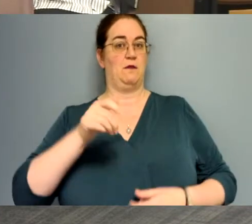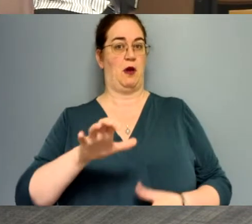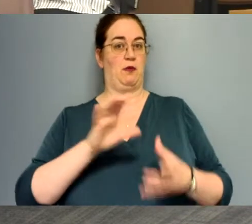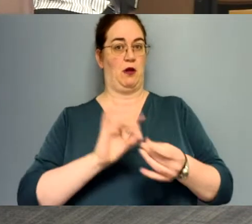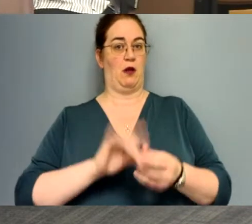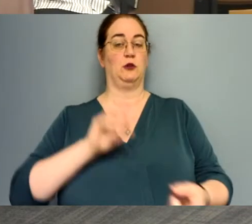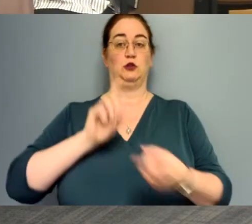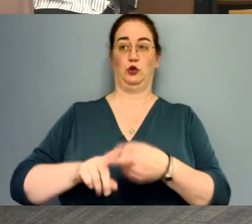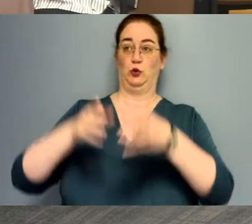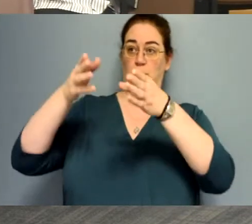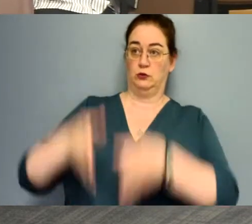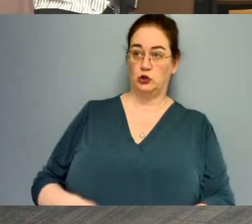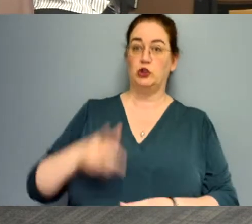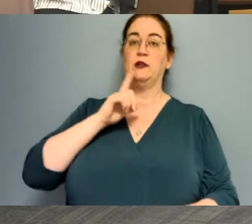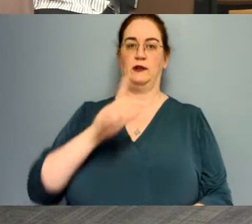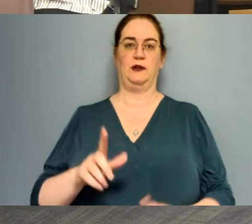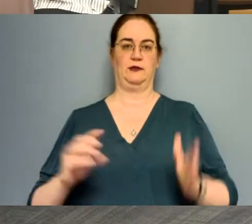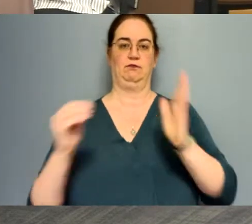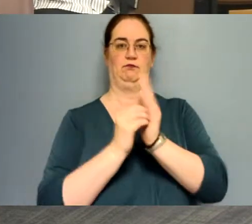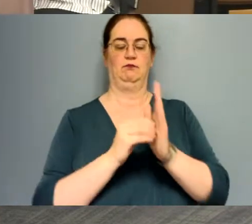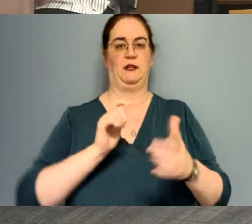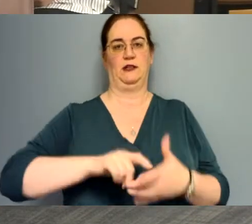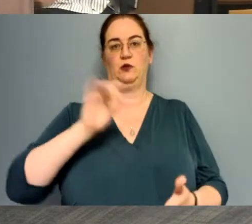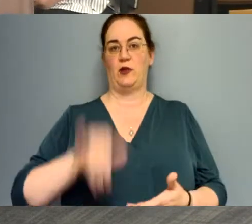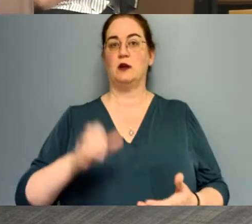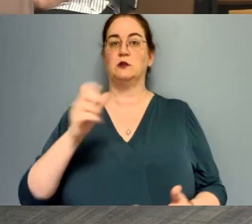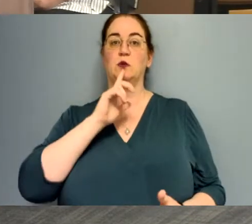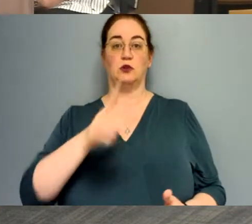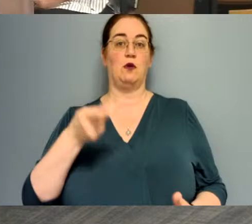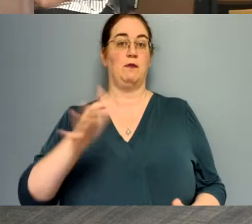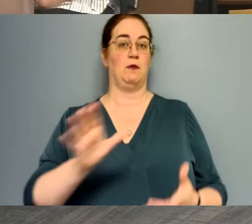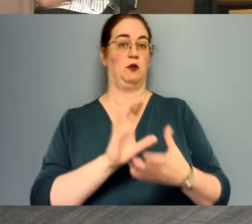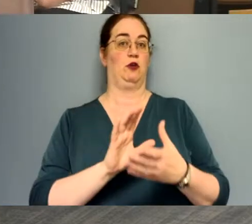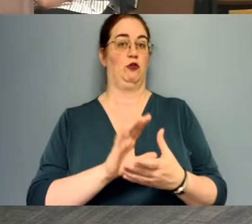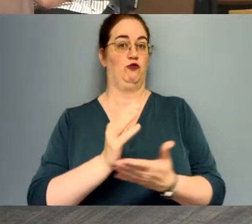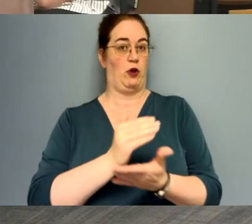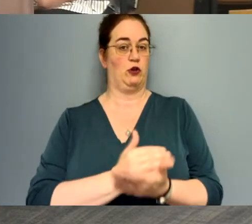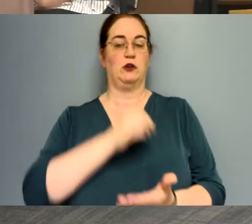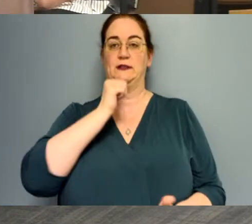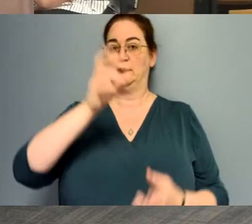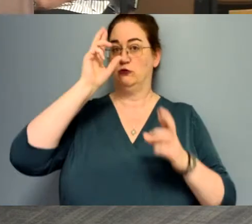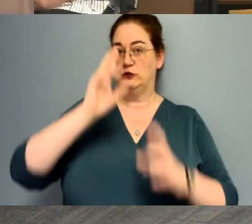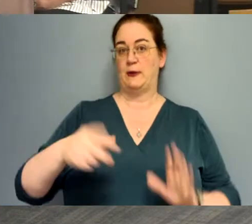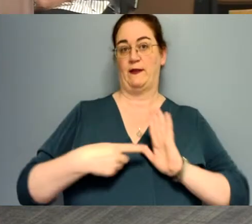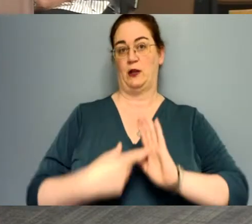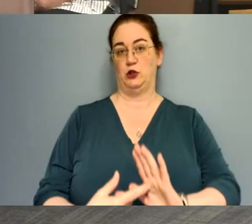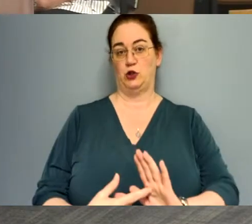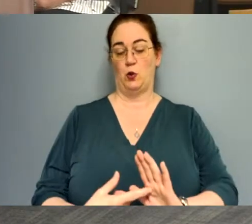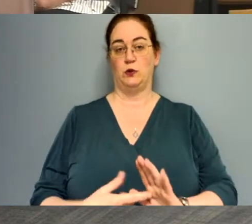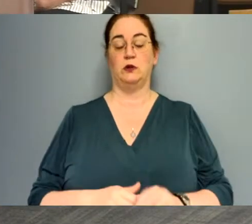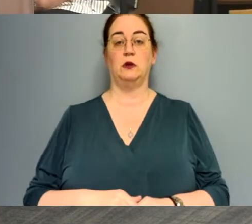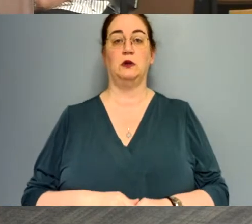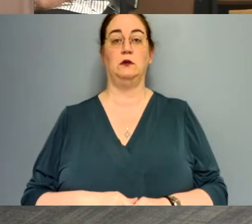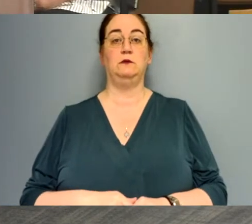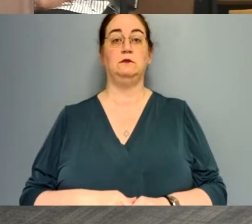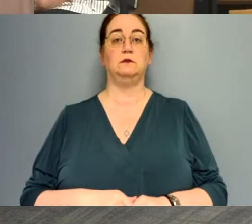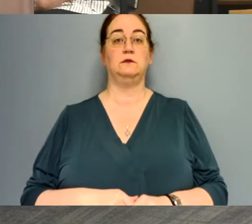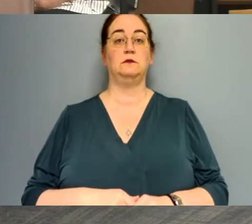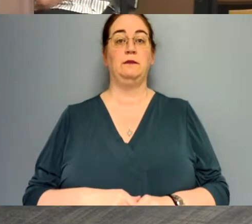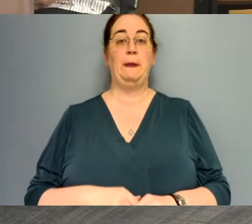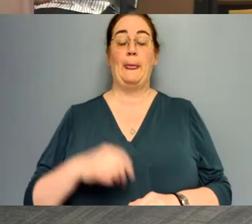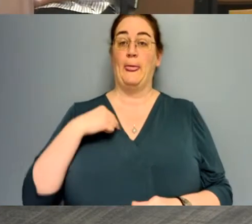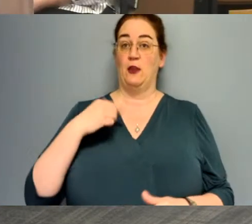towards a constituent is upheld into that, so that it's on public record of the disrespect that he showed. So where I want to